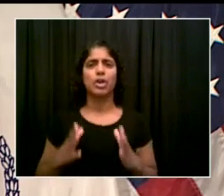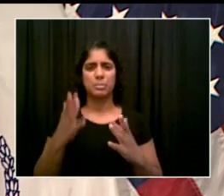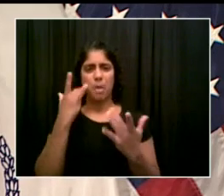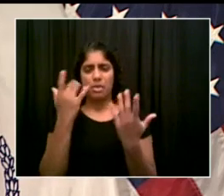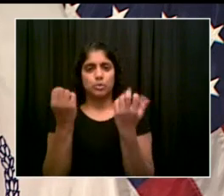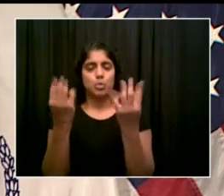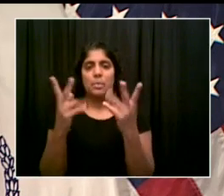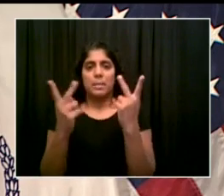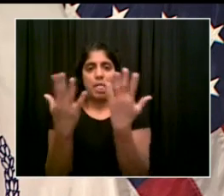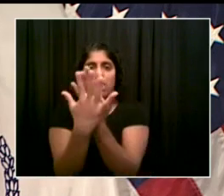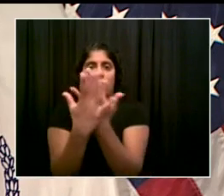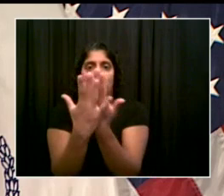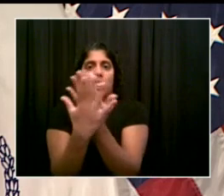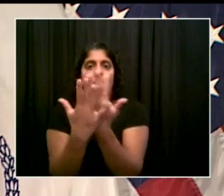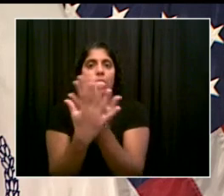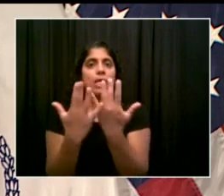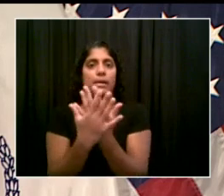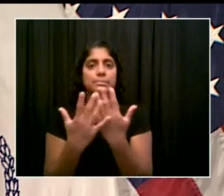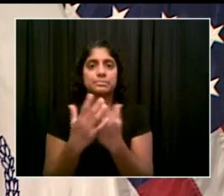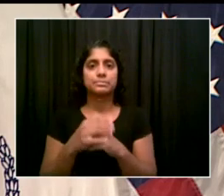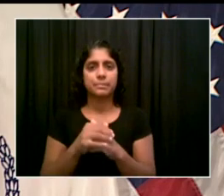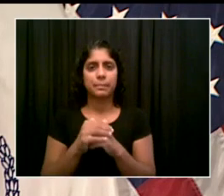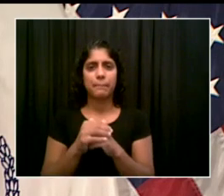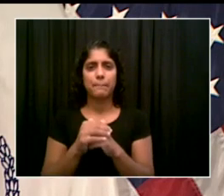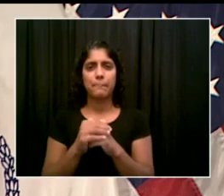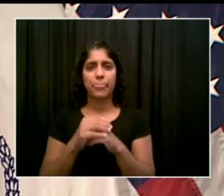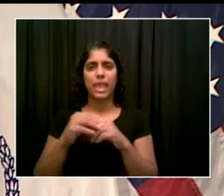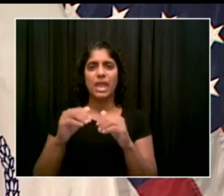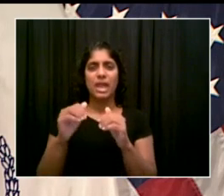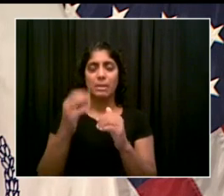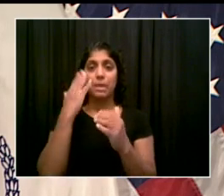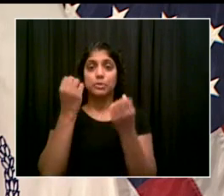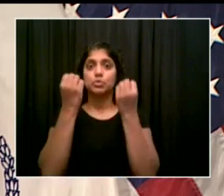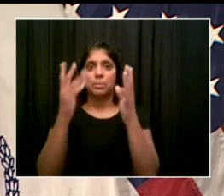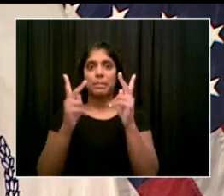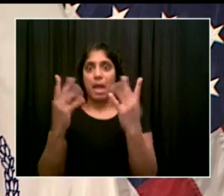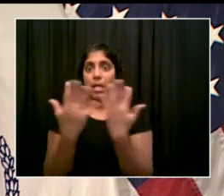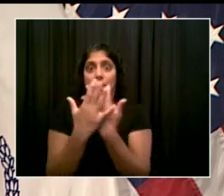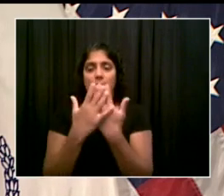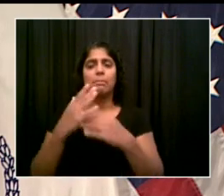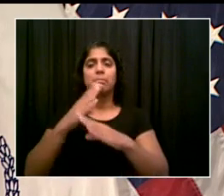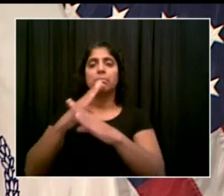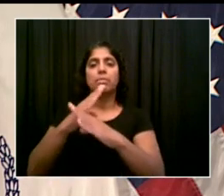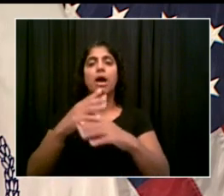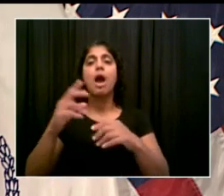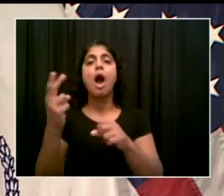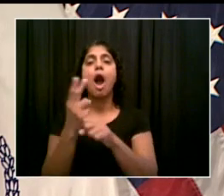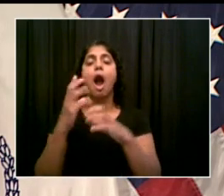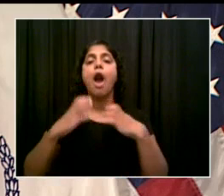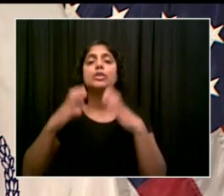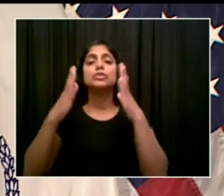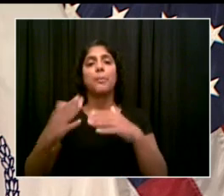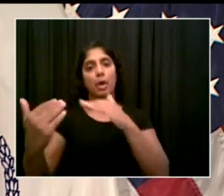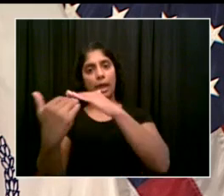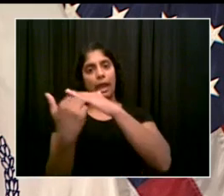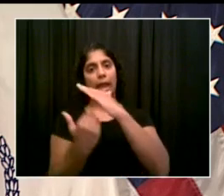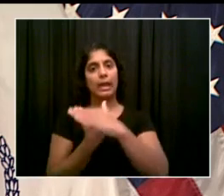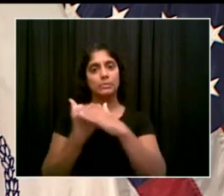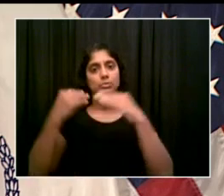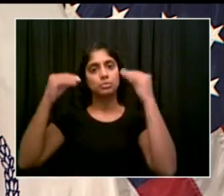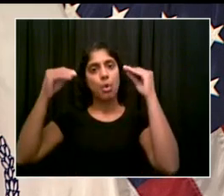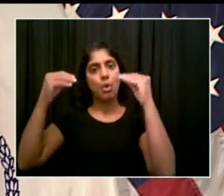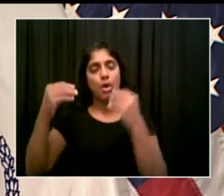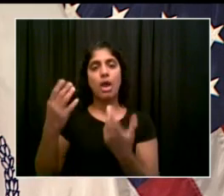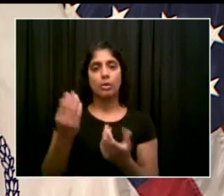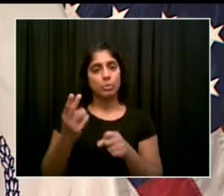His family-owned business employs 150 people across the borough. He wants actual enforcement up there. I agree